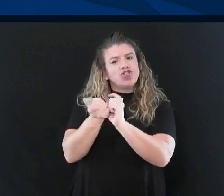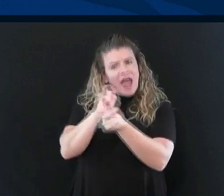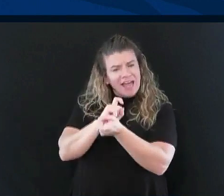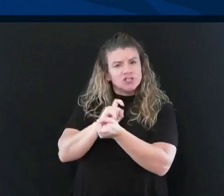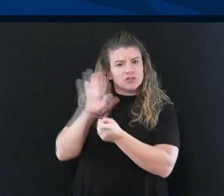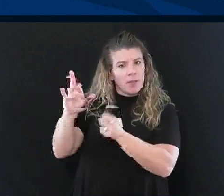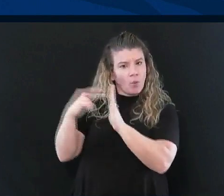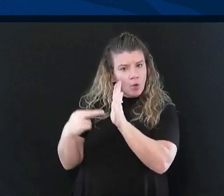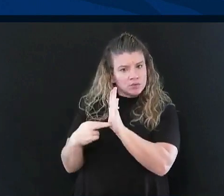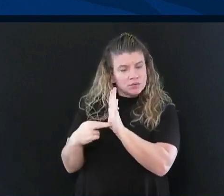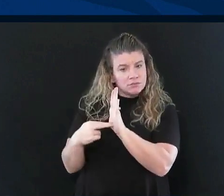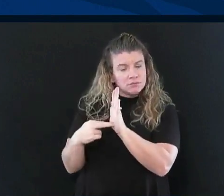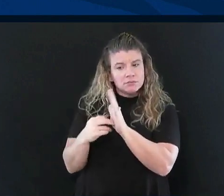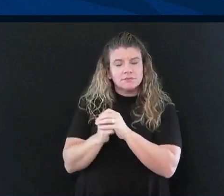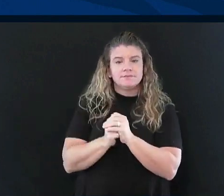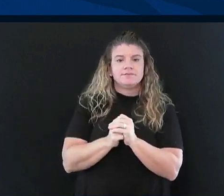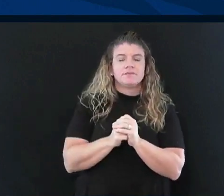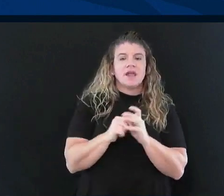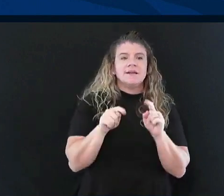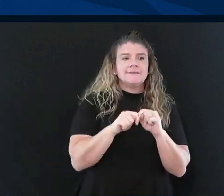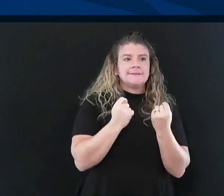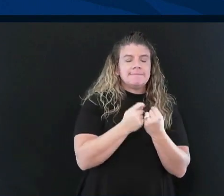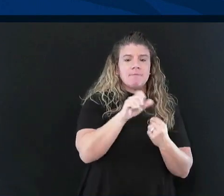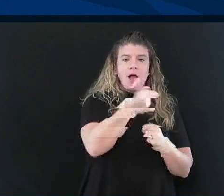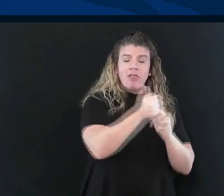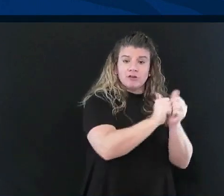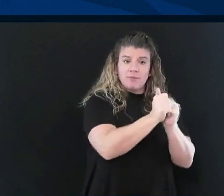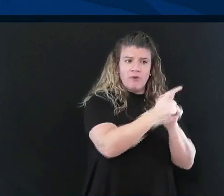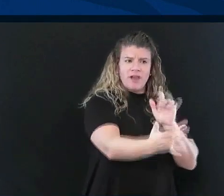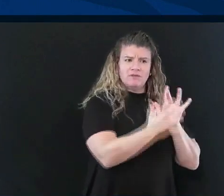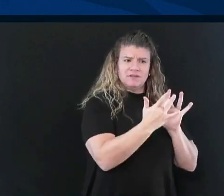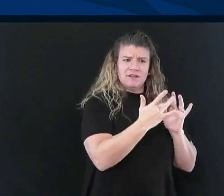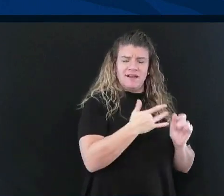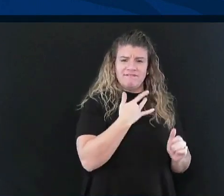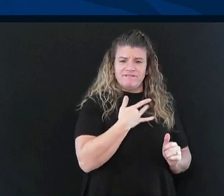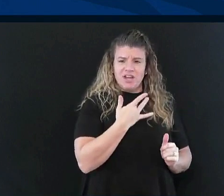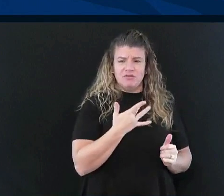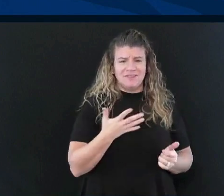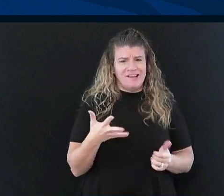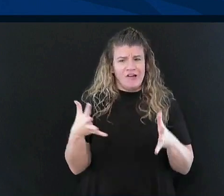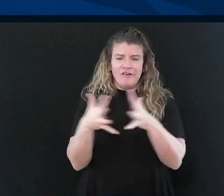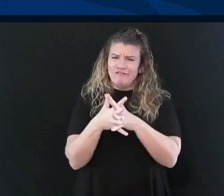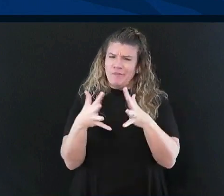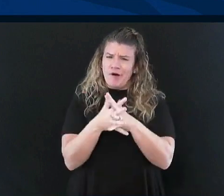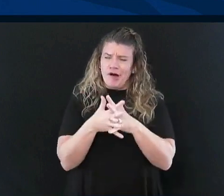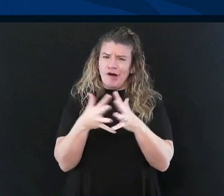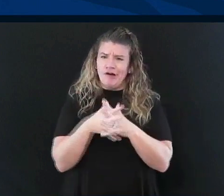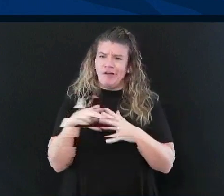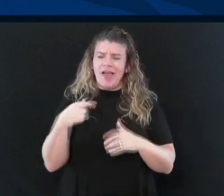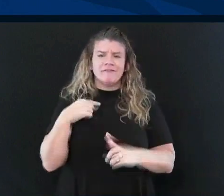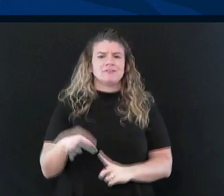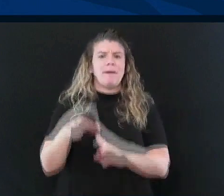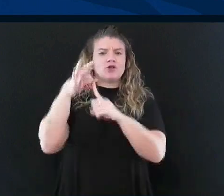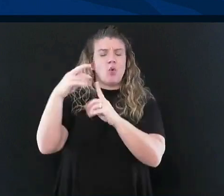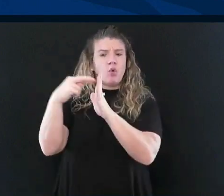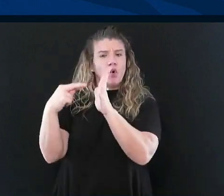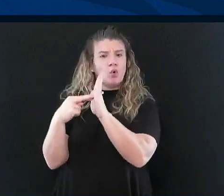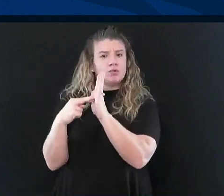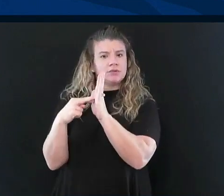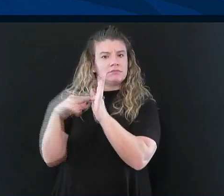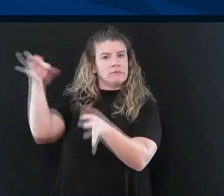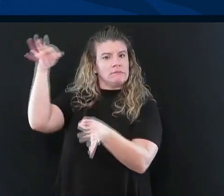guidance. Teams from other sports have reached out to us saying they feel football's been given a special guidelines to play